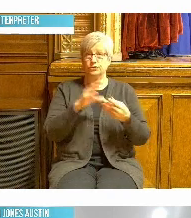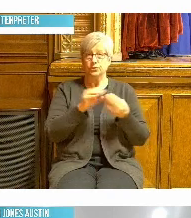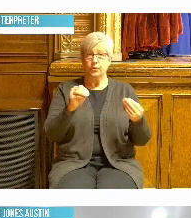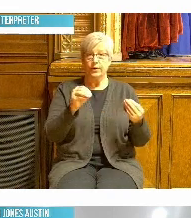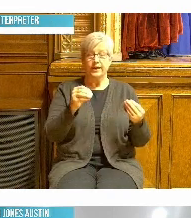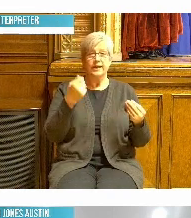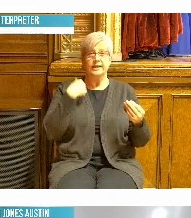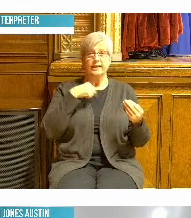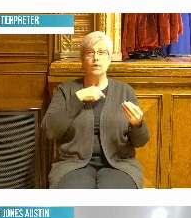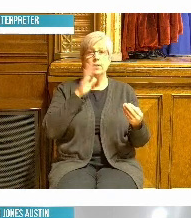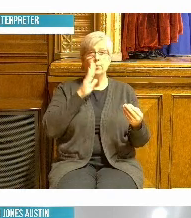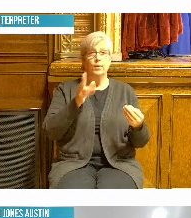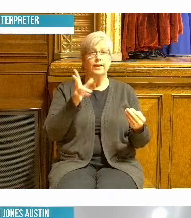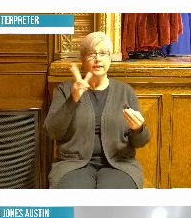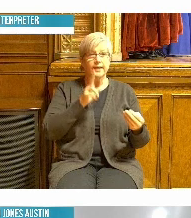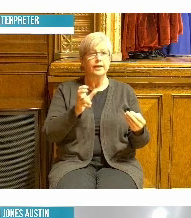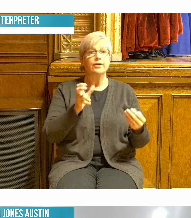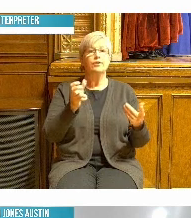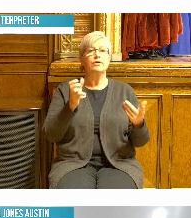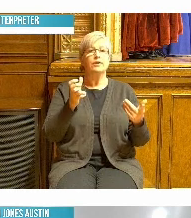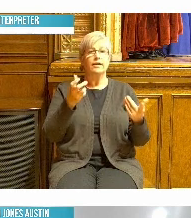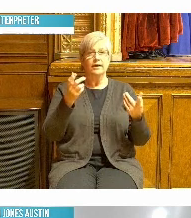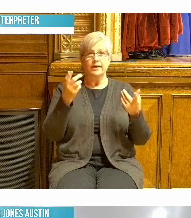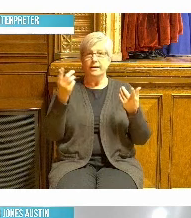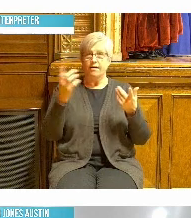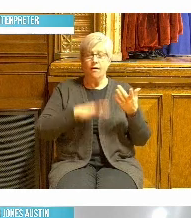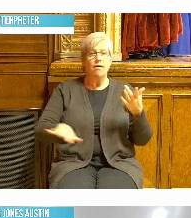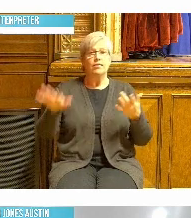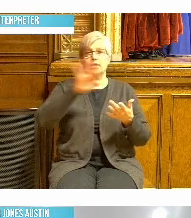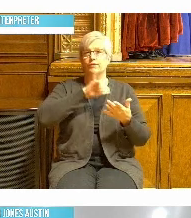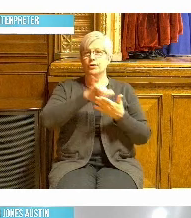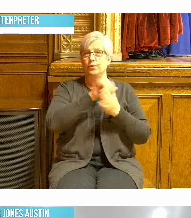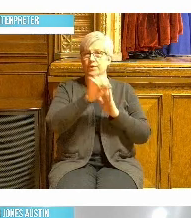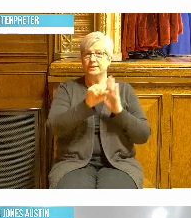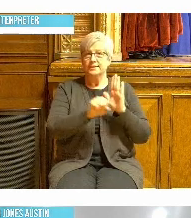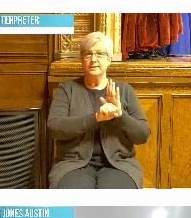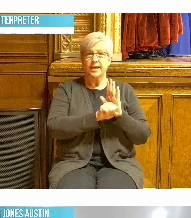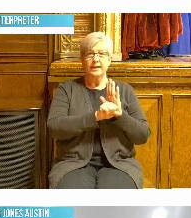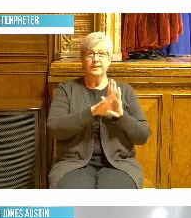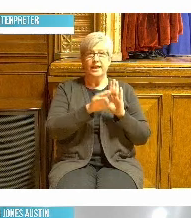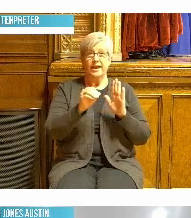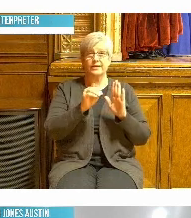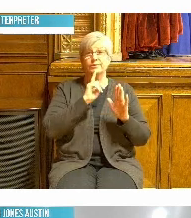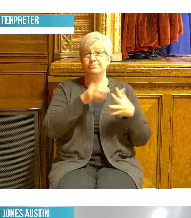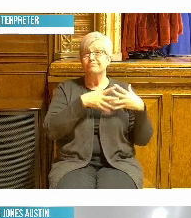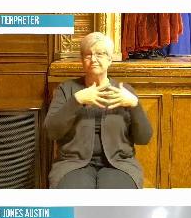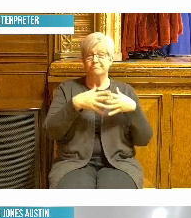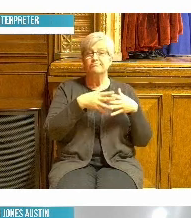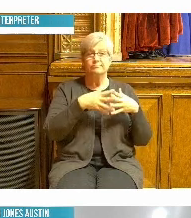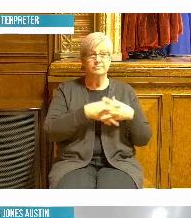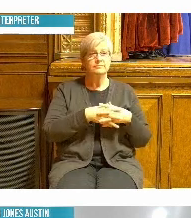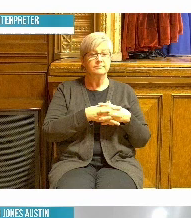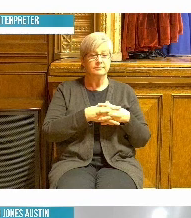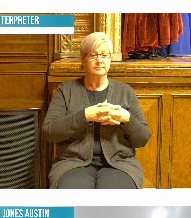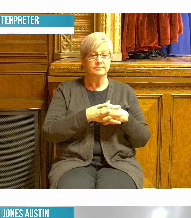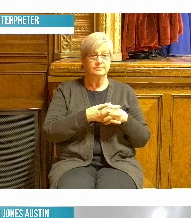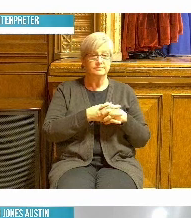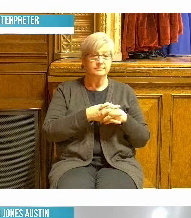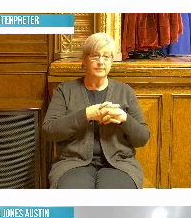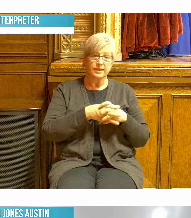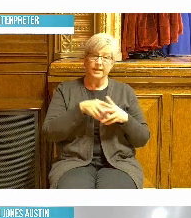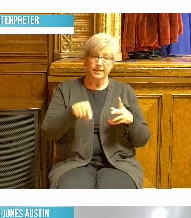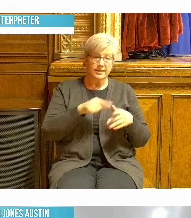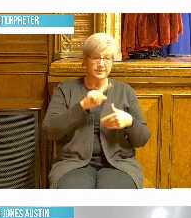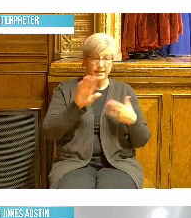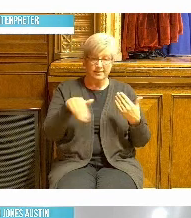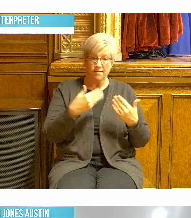are going to hear across New York State and across America. This is